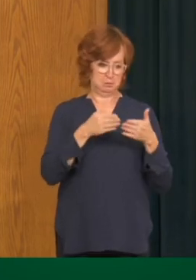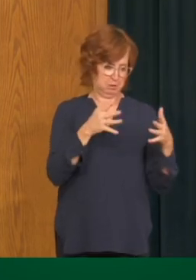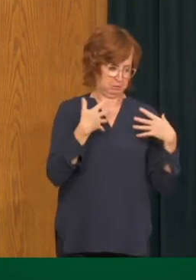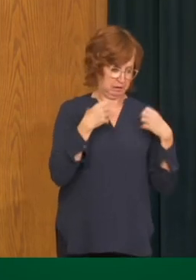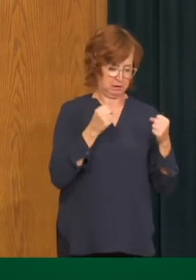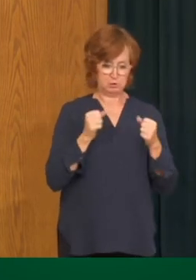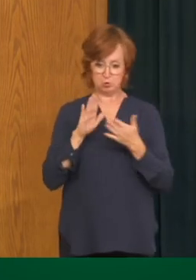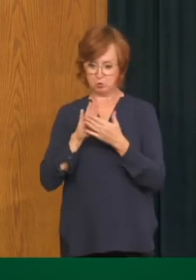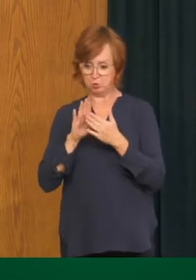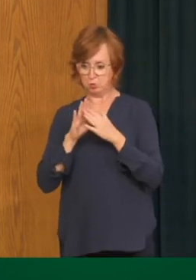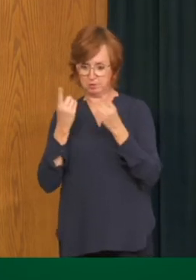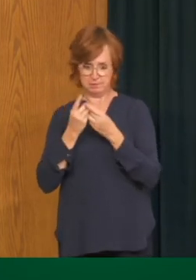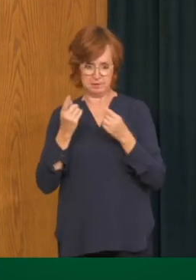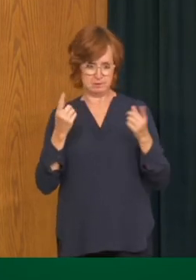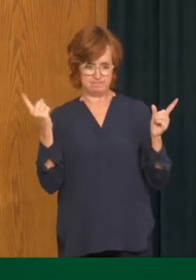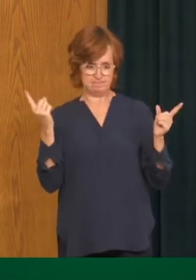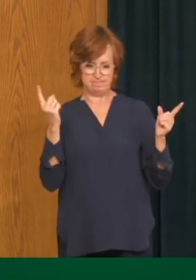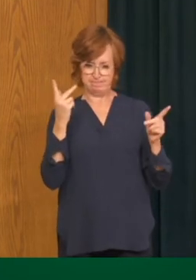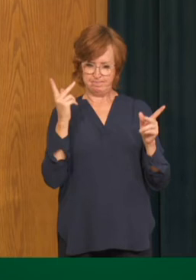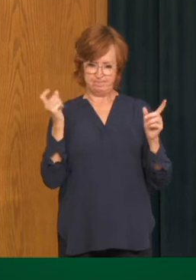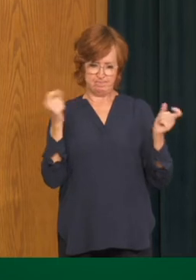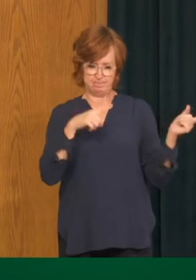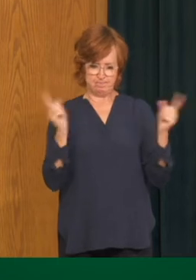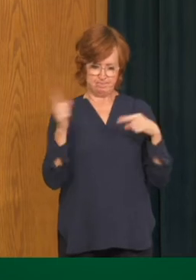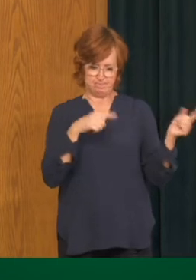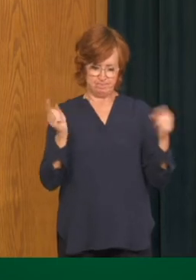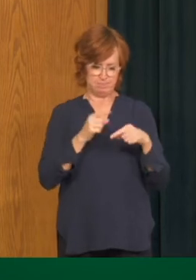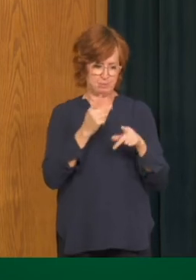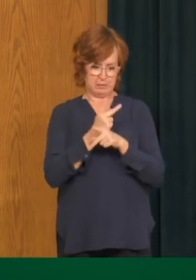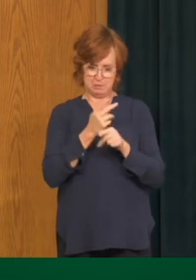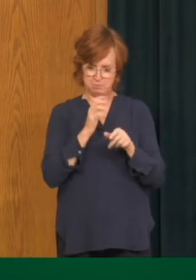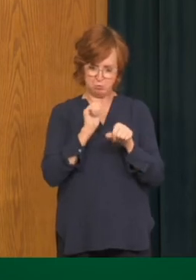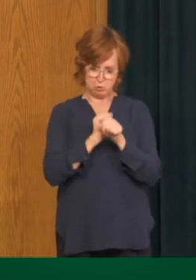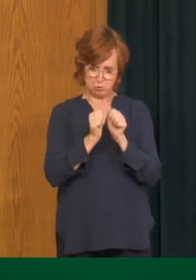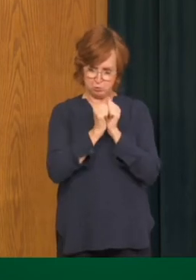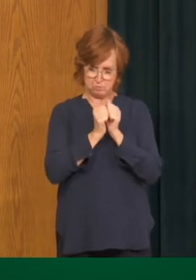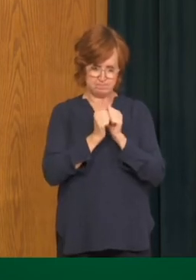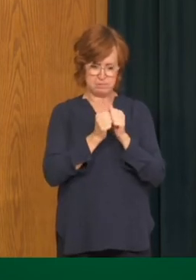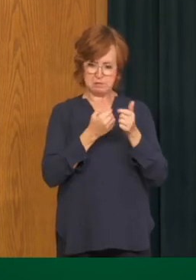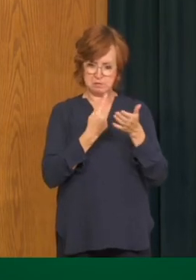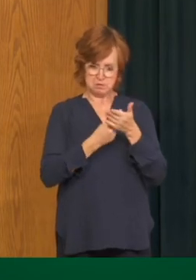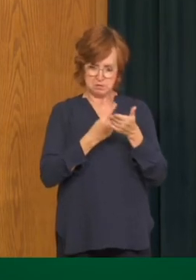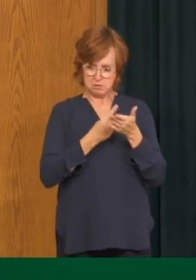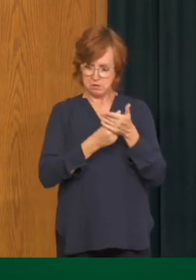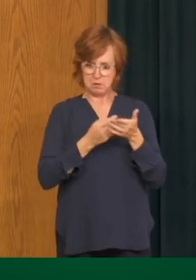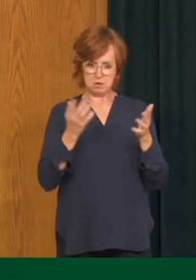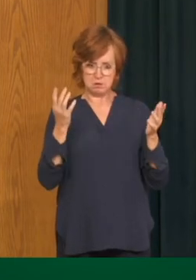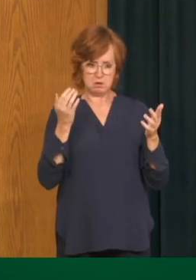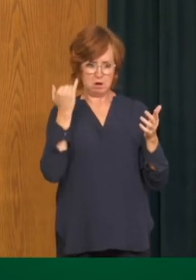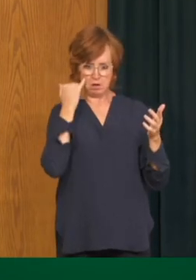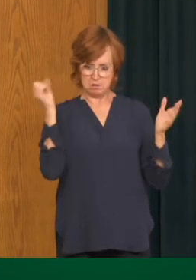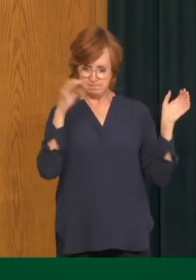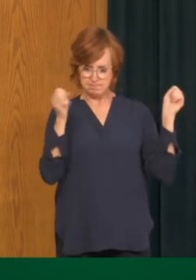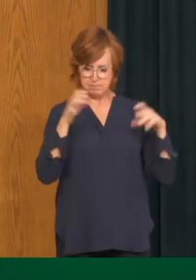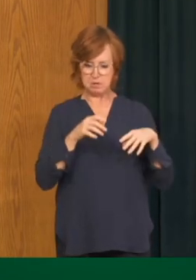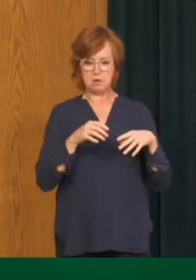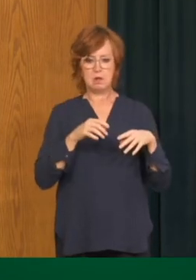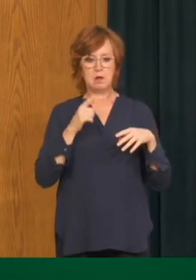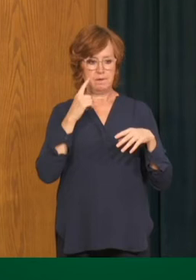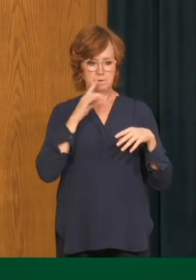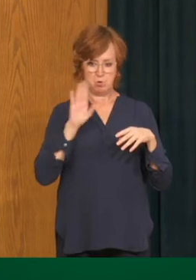very diligent work, ensuring that their operational plans continue to be refined, refined not only at the divisional